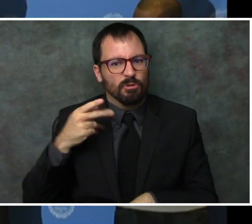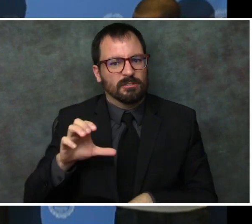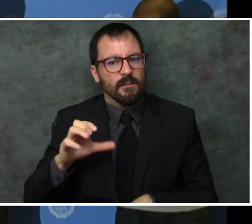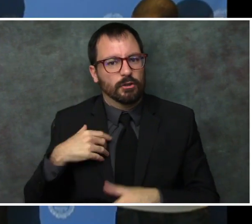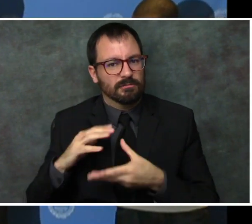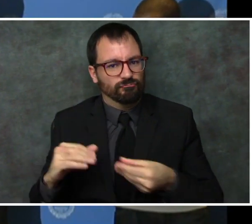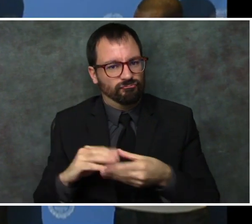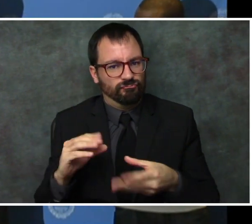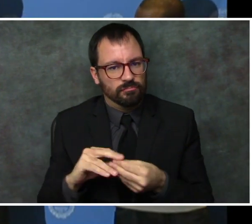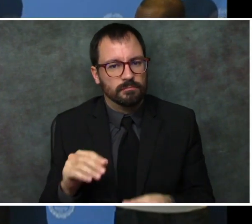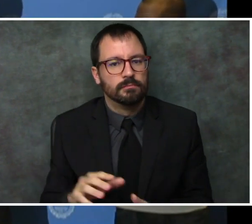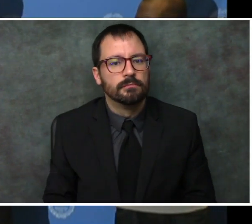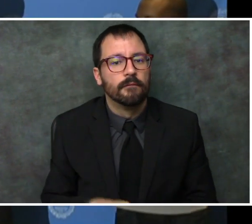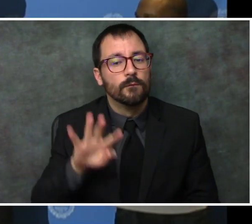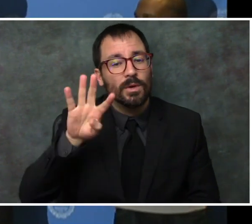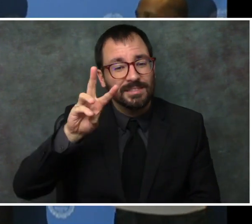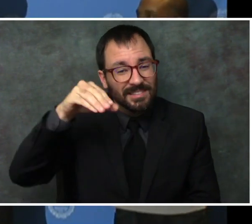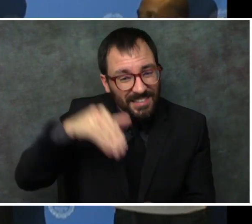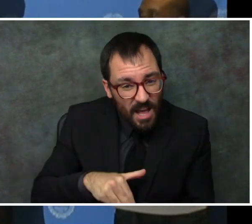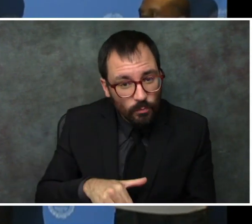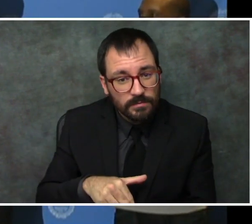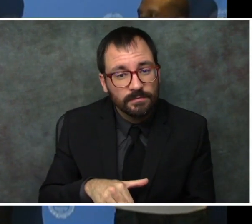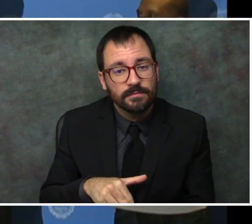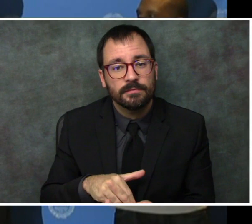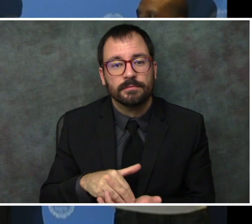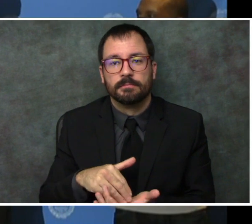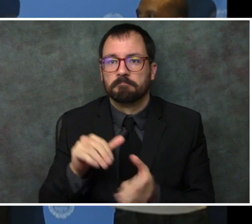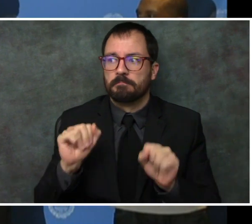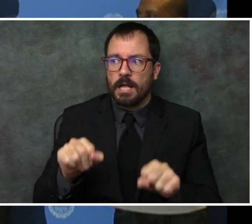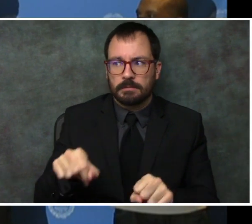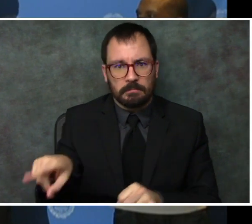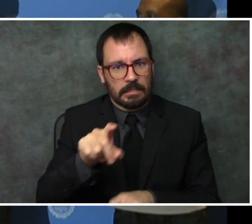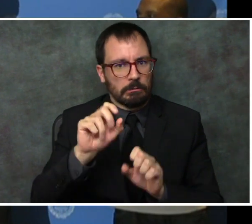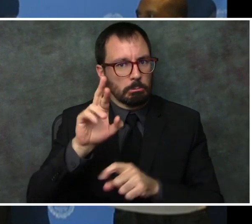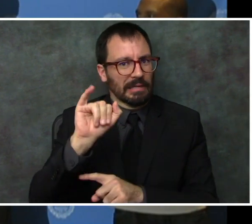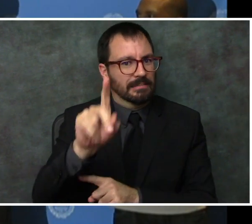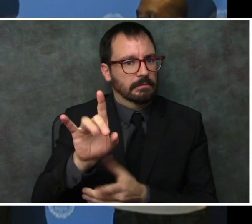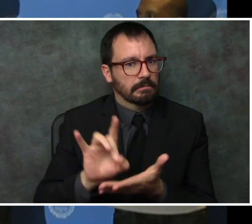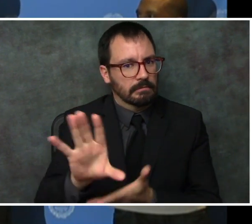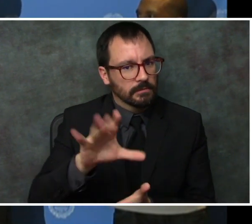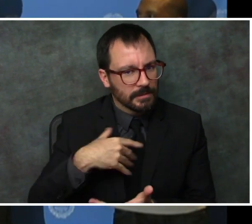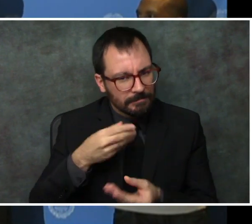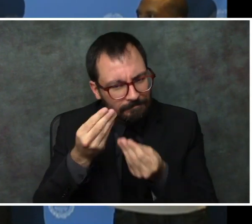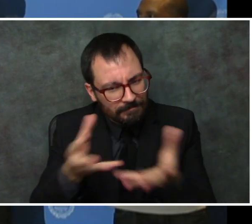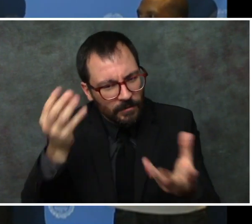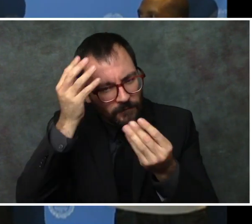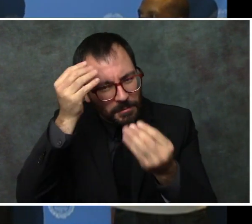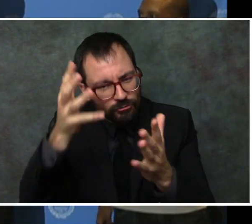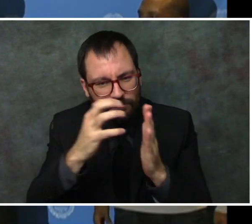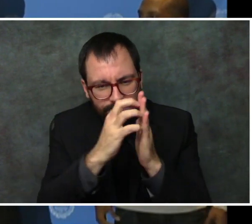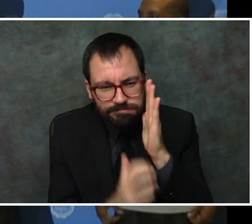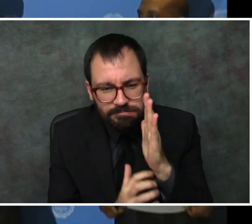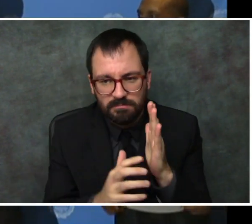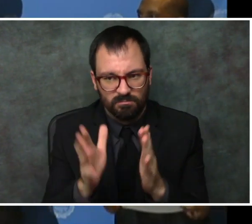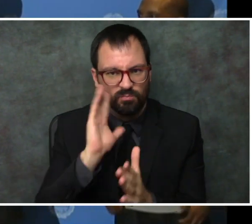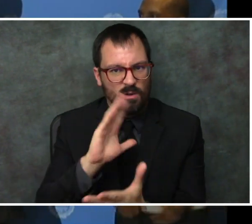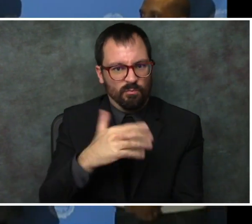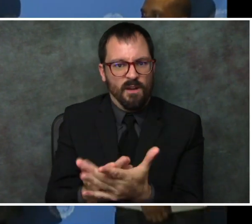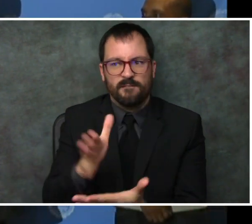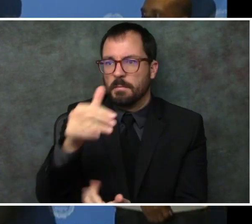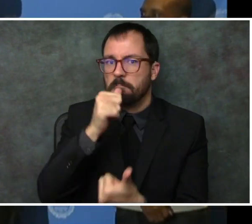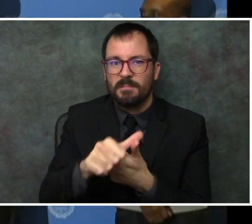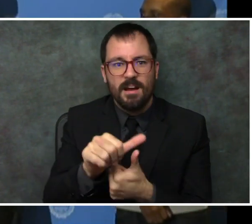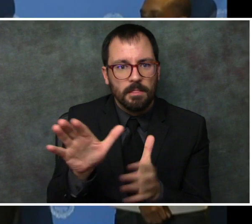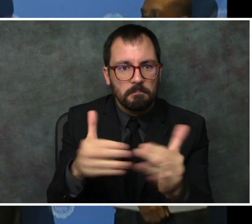households to let them know their rights. They're going to be arriving in your mailbox this week. We have an ordinance at the City Council that requires landlords to